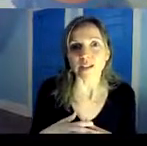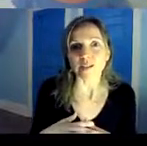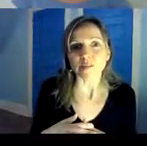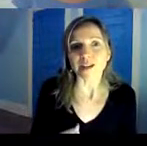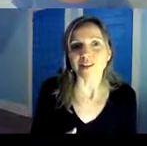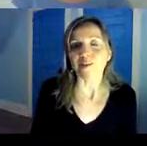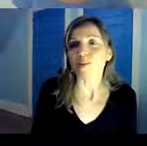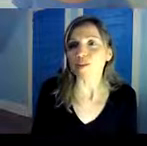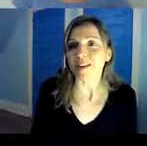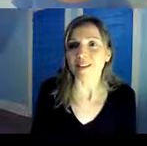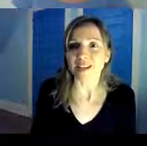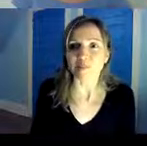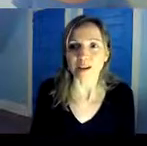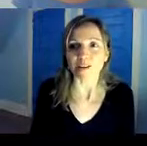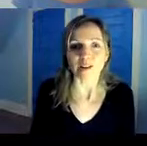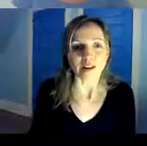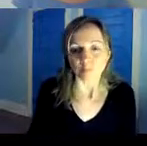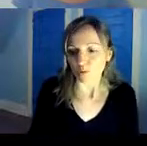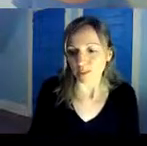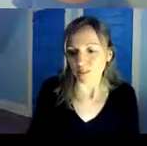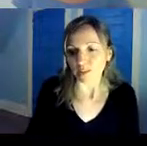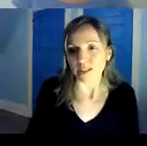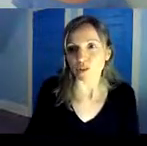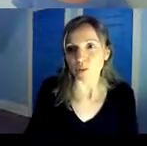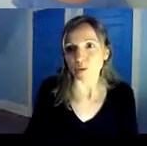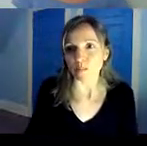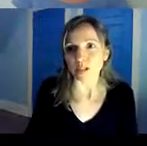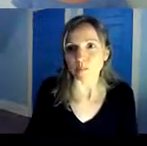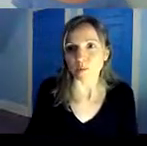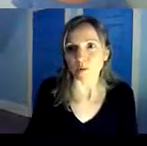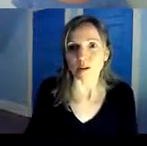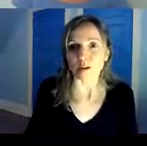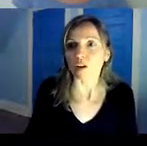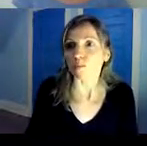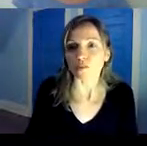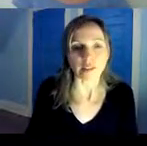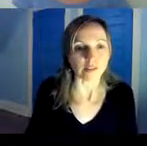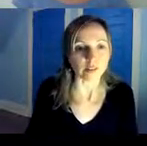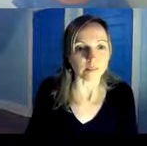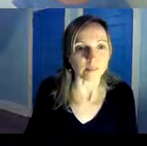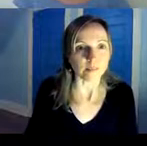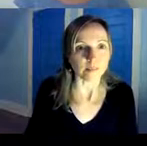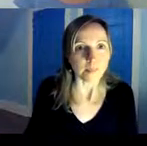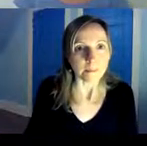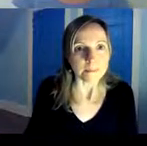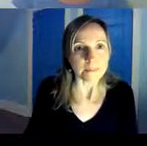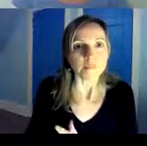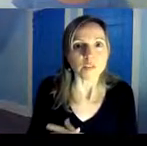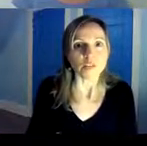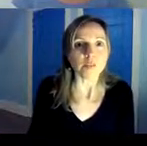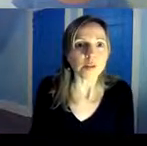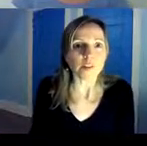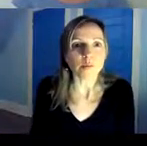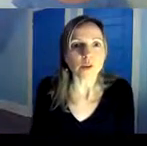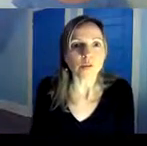need to demand that our municipalities have a better process in place so that we're not making more garbage for the landfill.